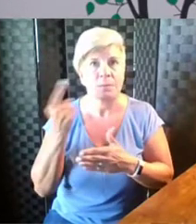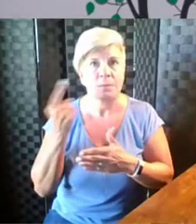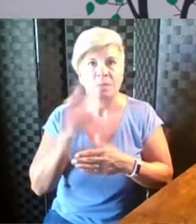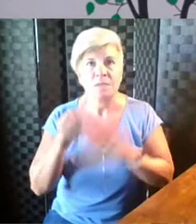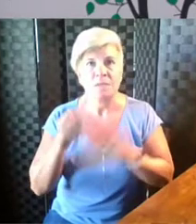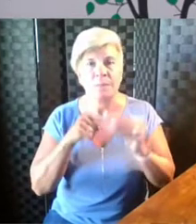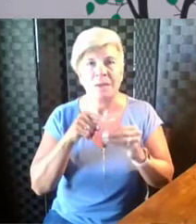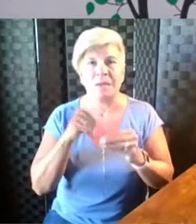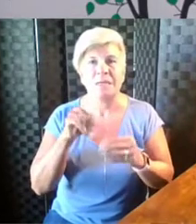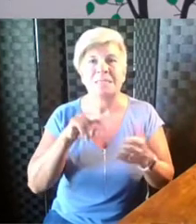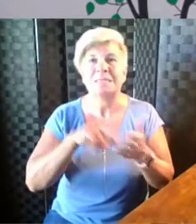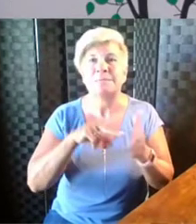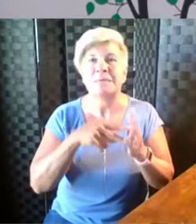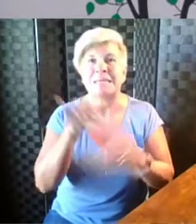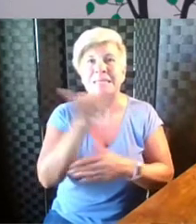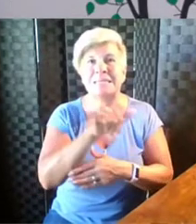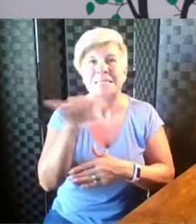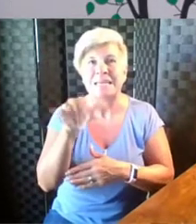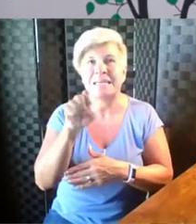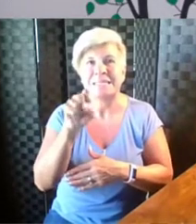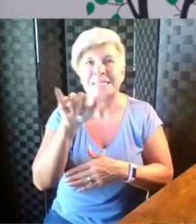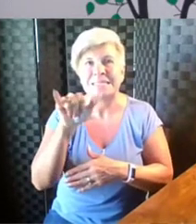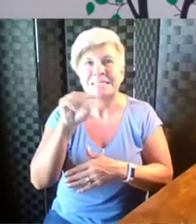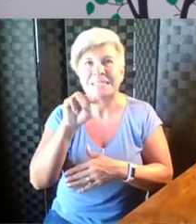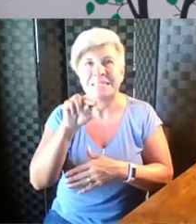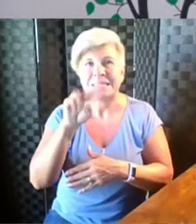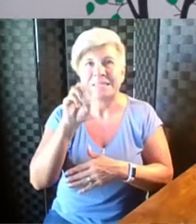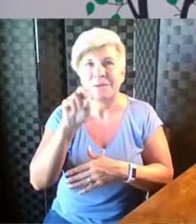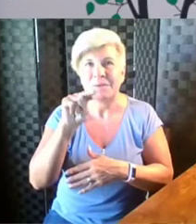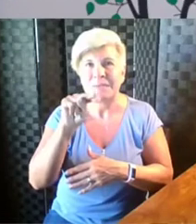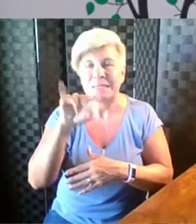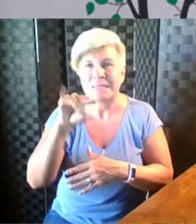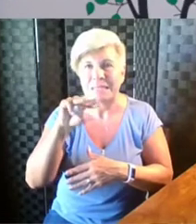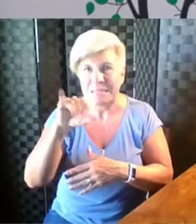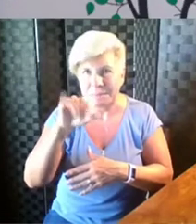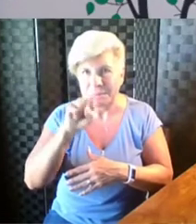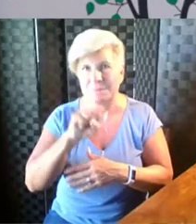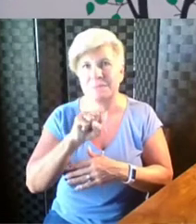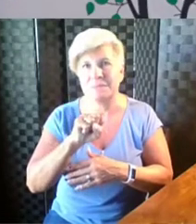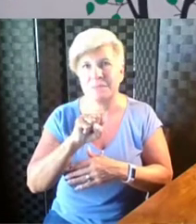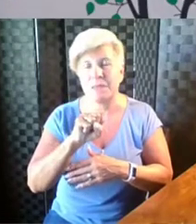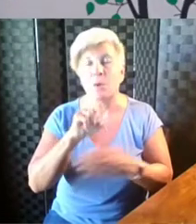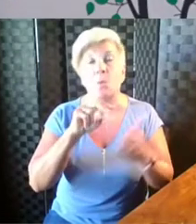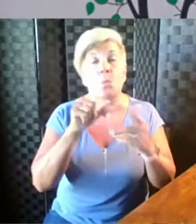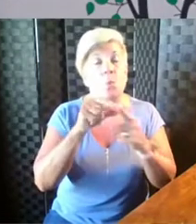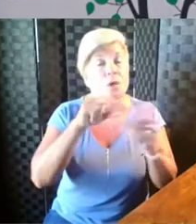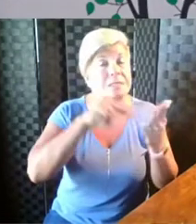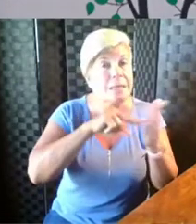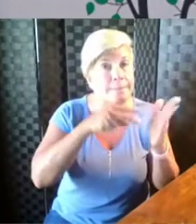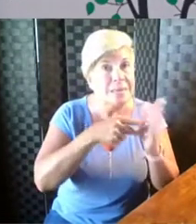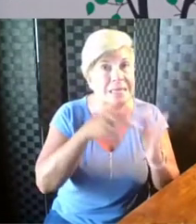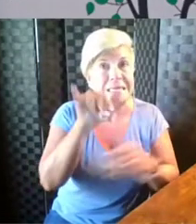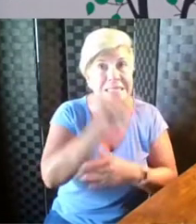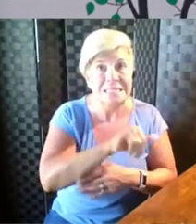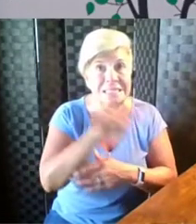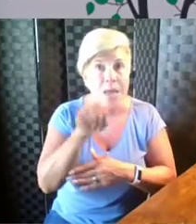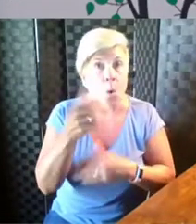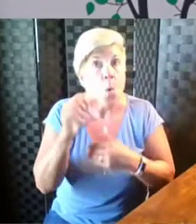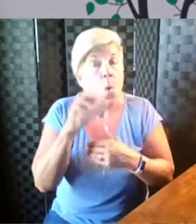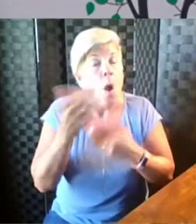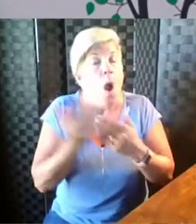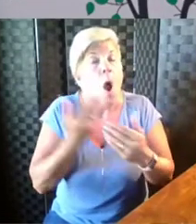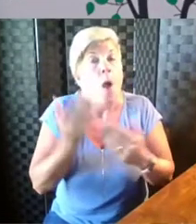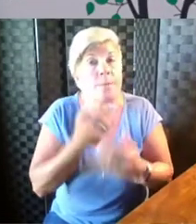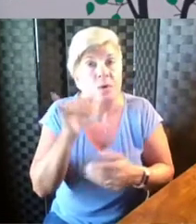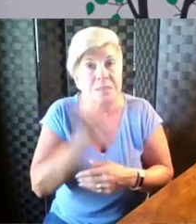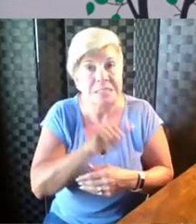talked about synonyms. Do you remember? What are synonyms? Synonyms are words that have the same or